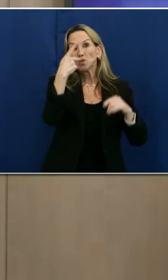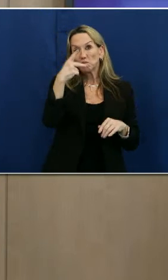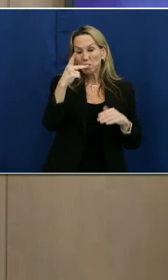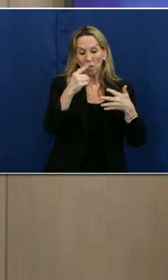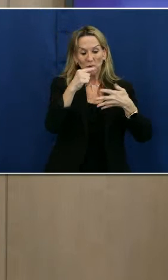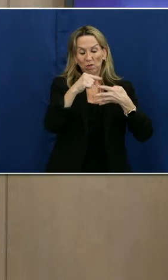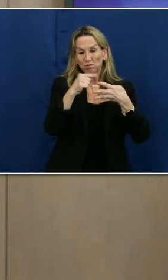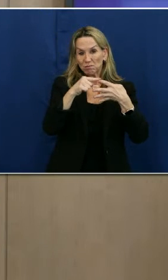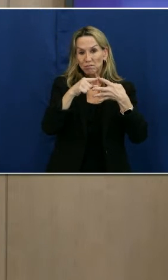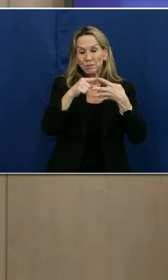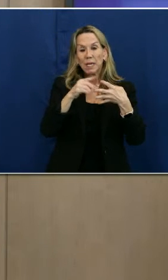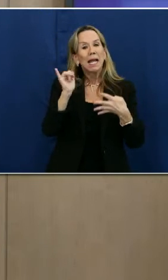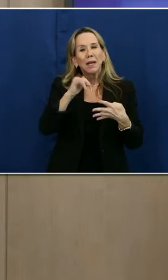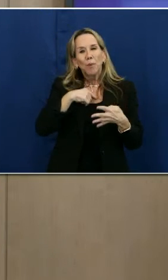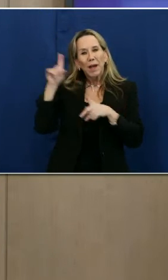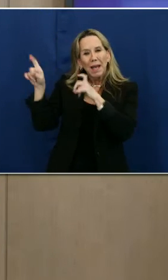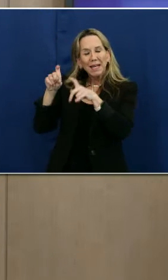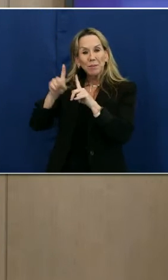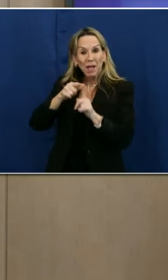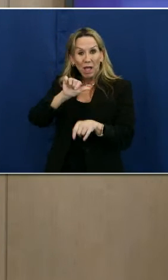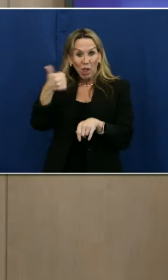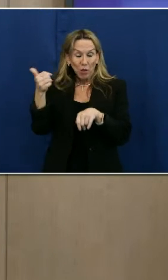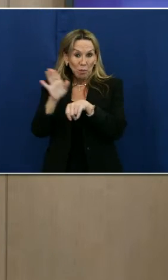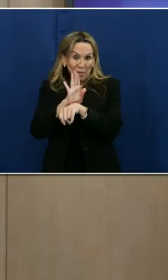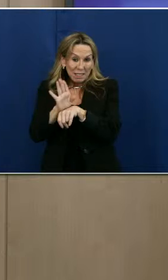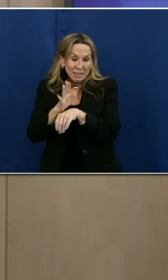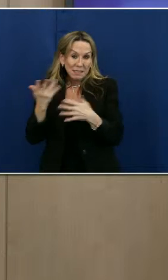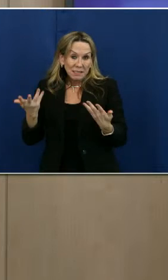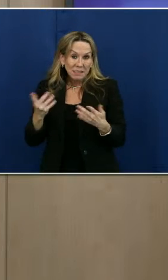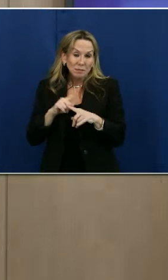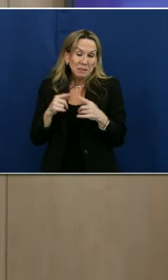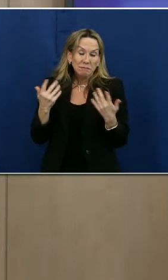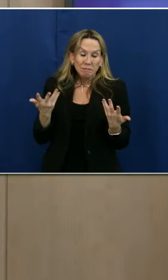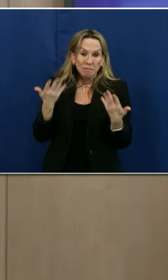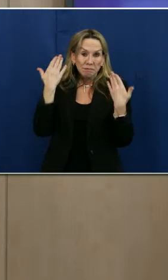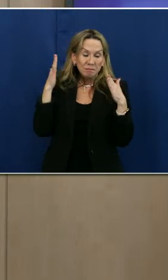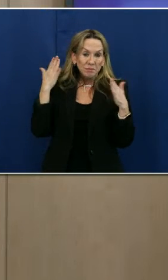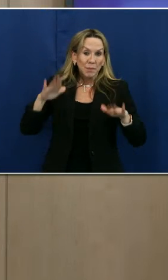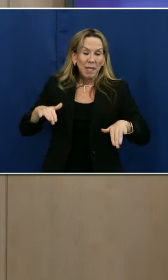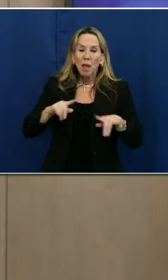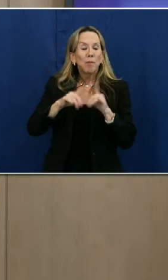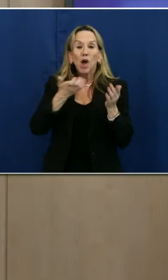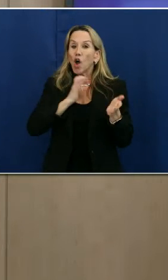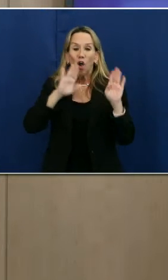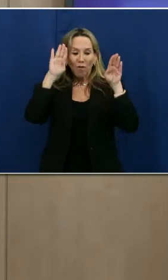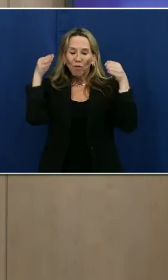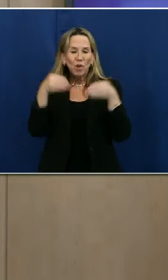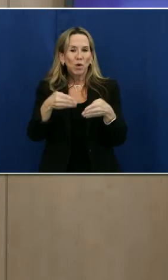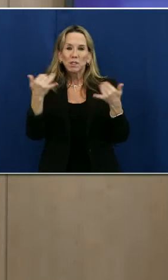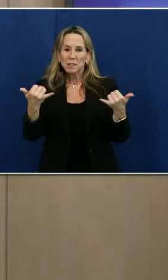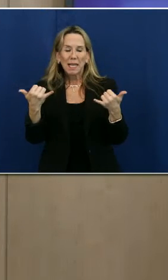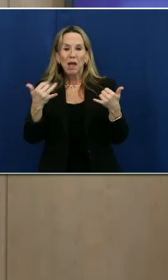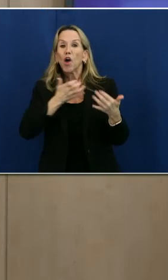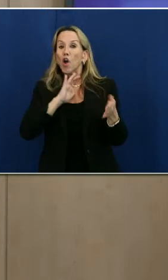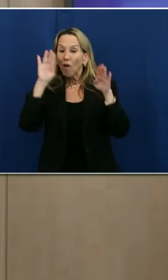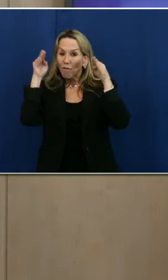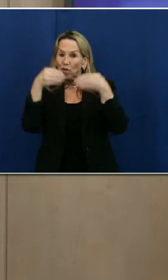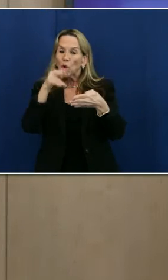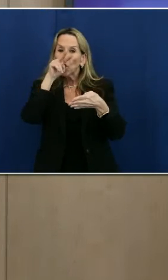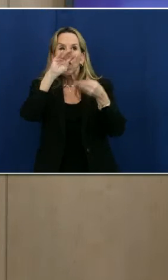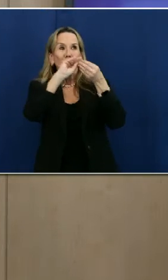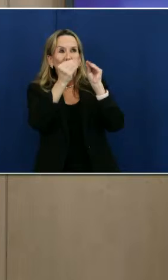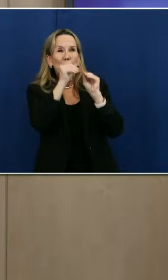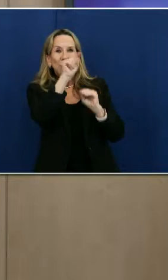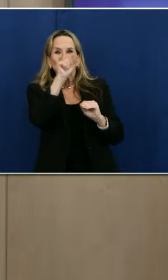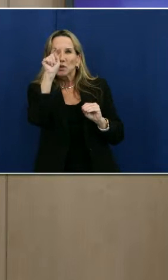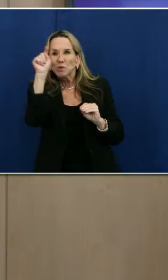types of businesses, but have not made much traction on that. But that was not our focus. Our focus was looking at the metrics and